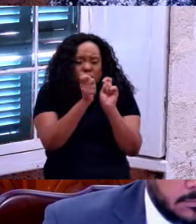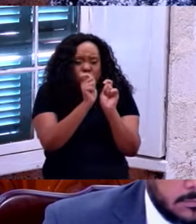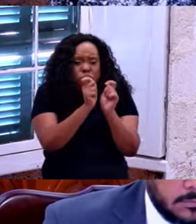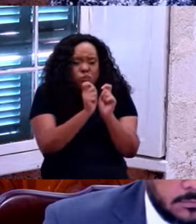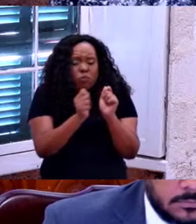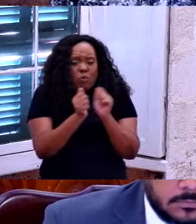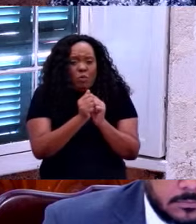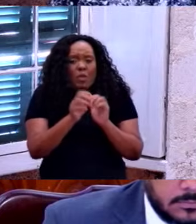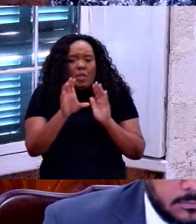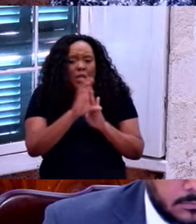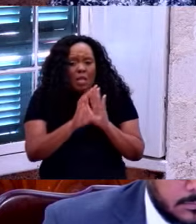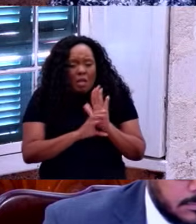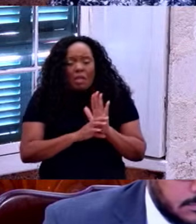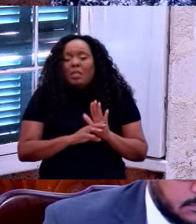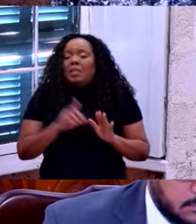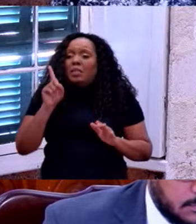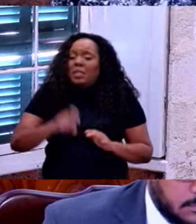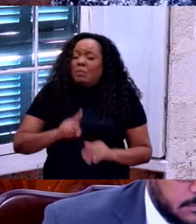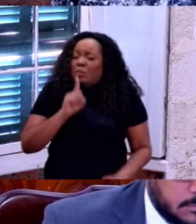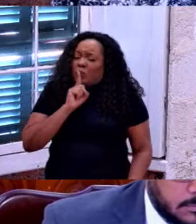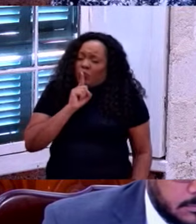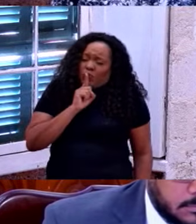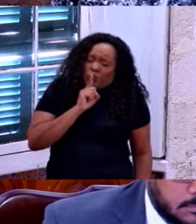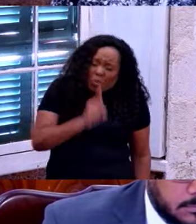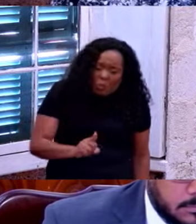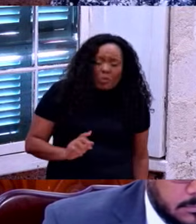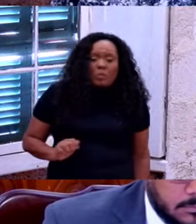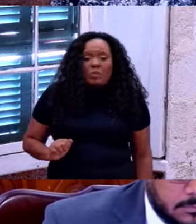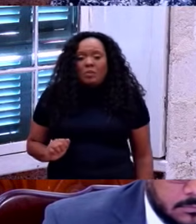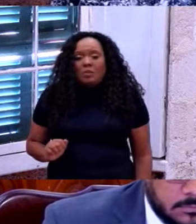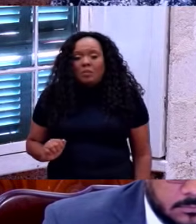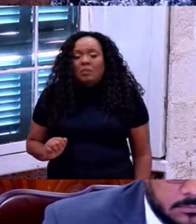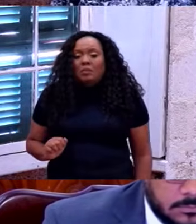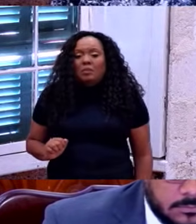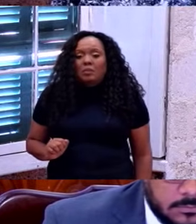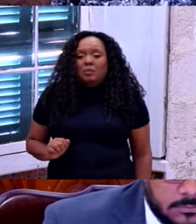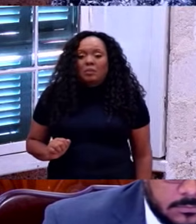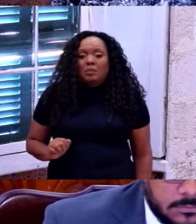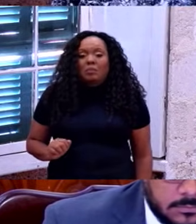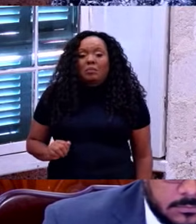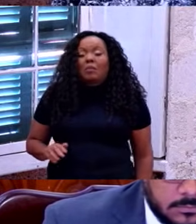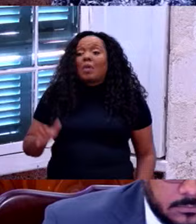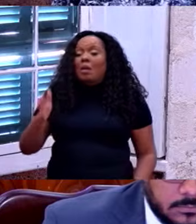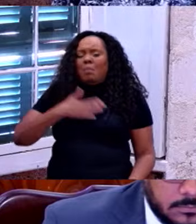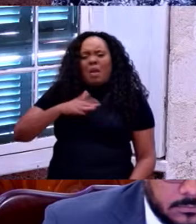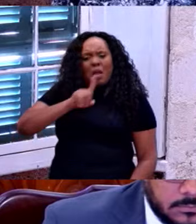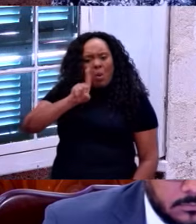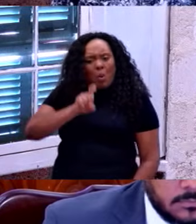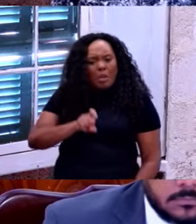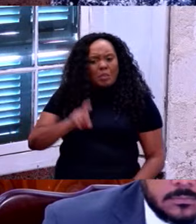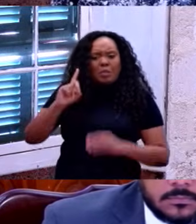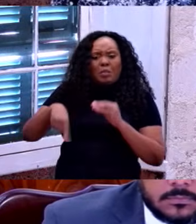and until you're sure. My question as it relates to the Speaker, though,